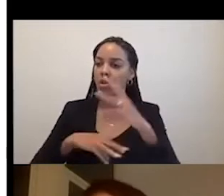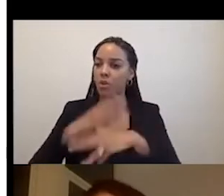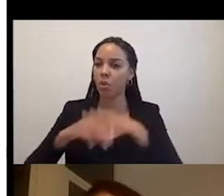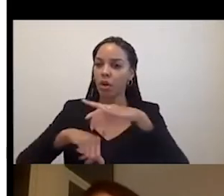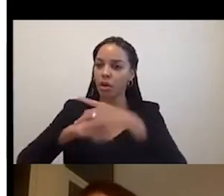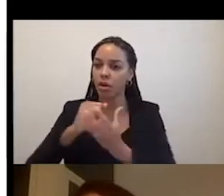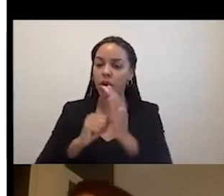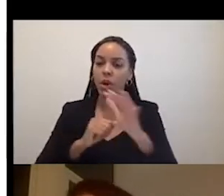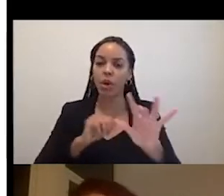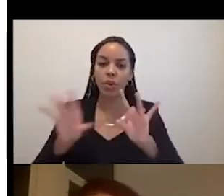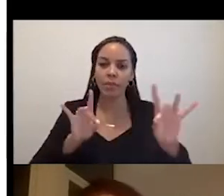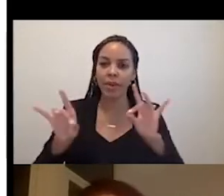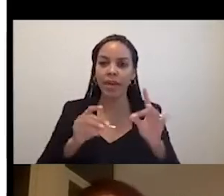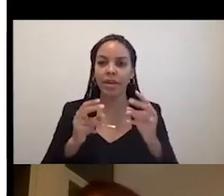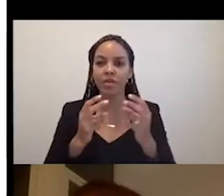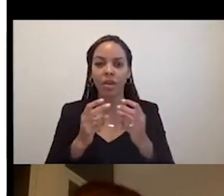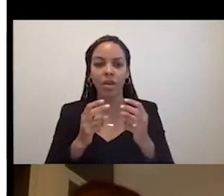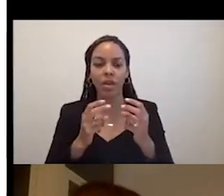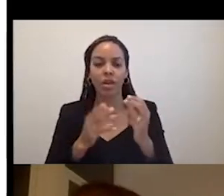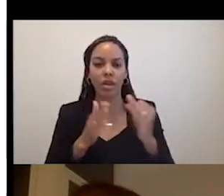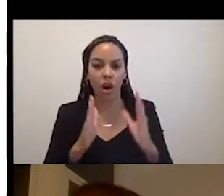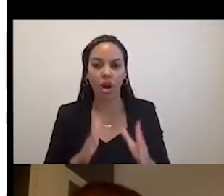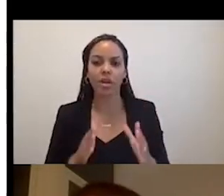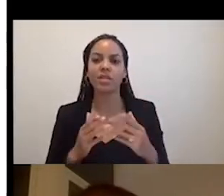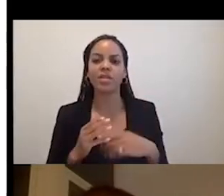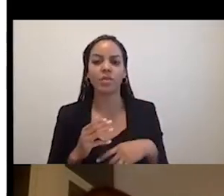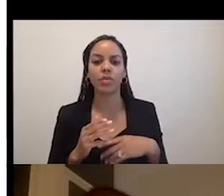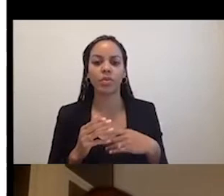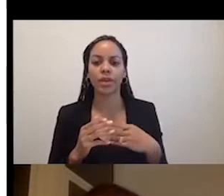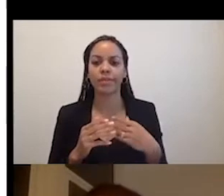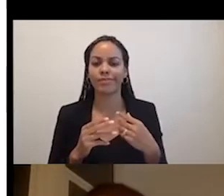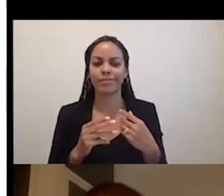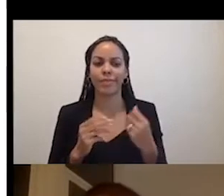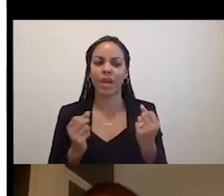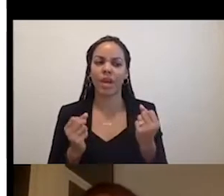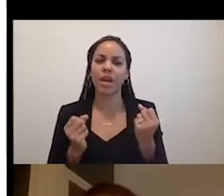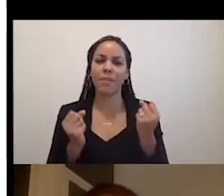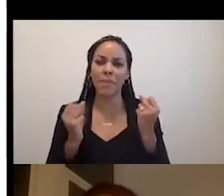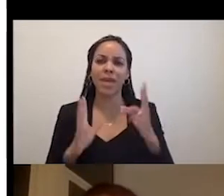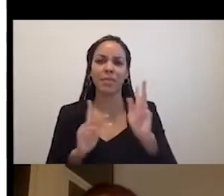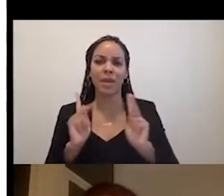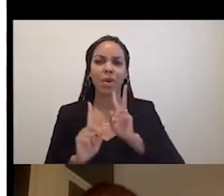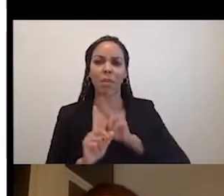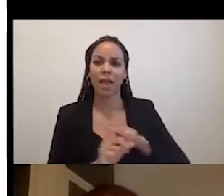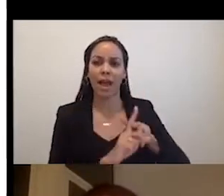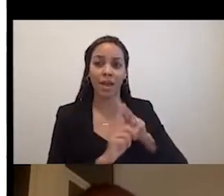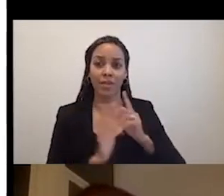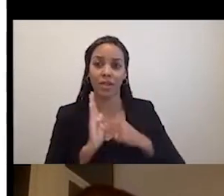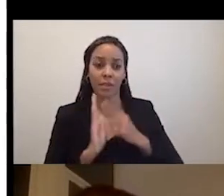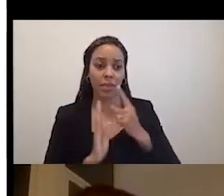with a jury through an open call, which is a very long process because we receive a large volume of applications. For example, this year,